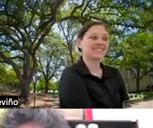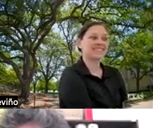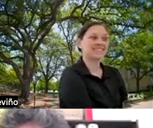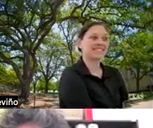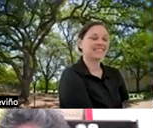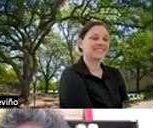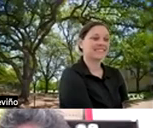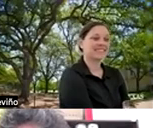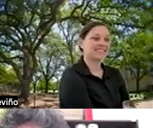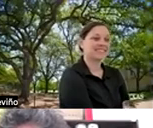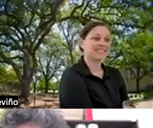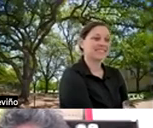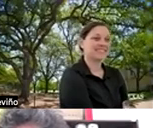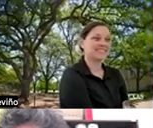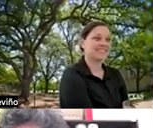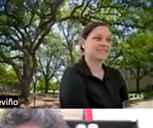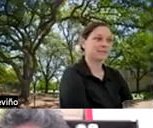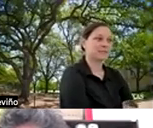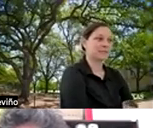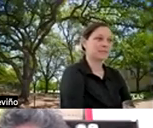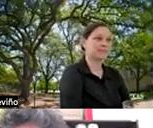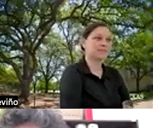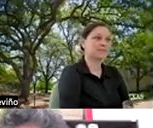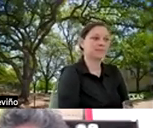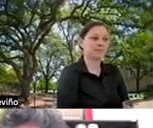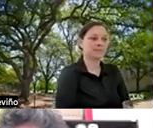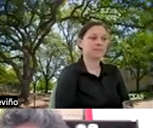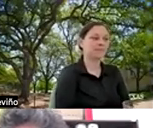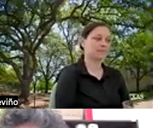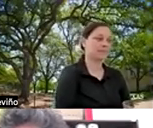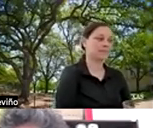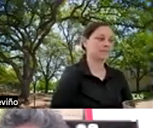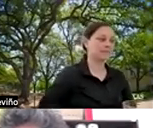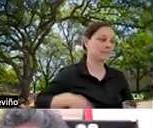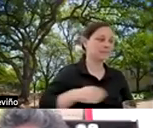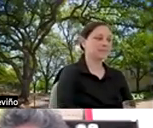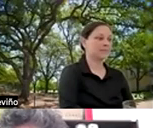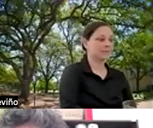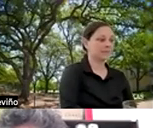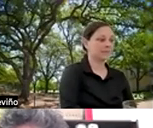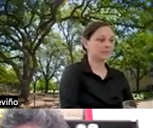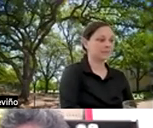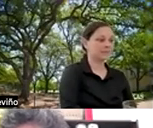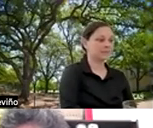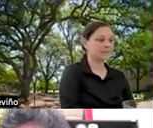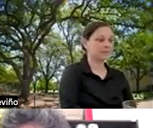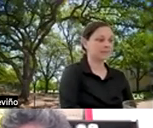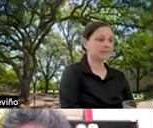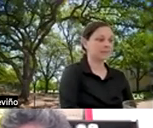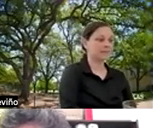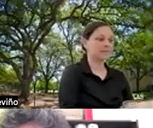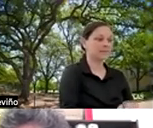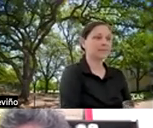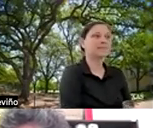Reagan Weldon or no, I will be in the June 21st meeting. We will be at the Region 6 Head Start Association Conference in